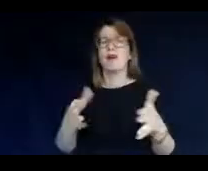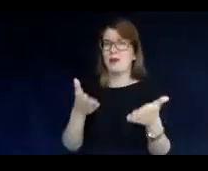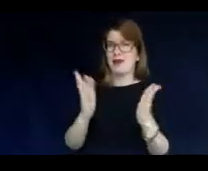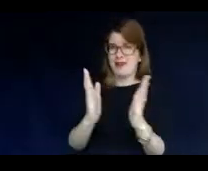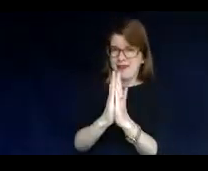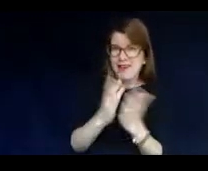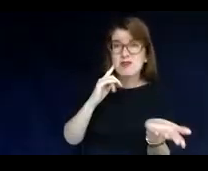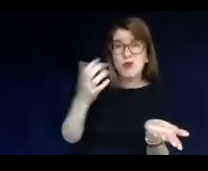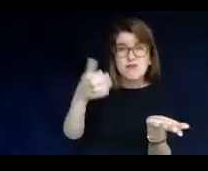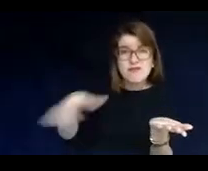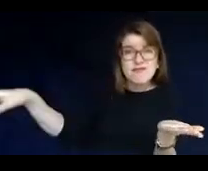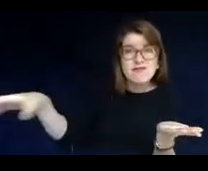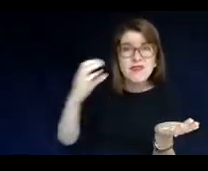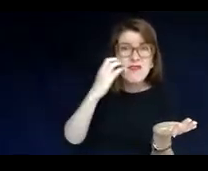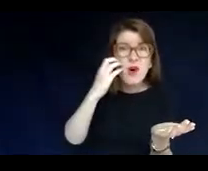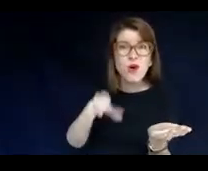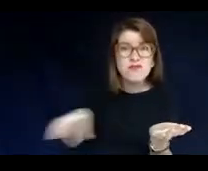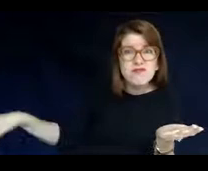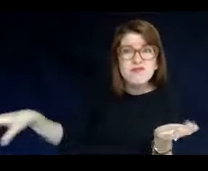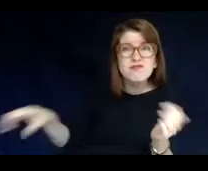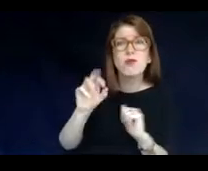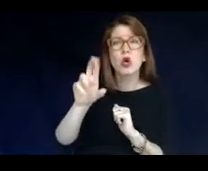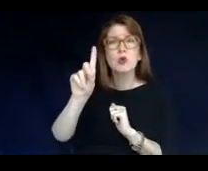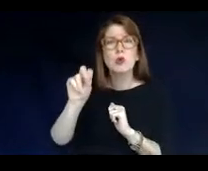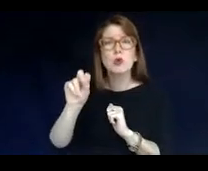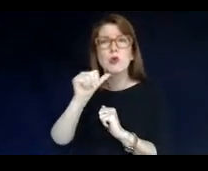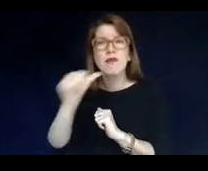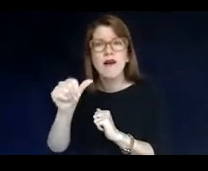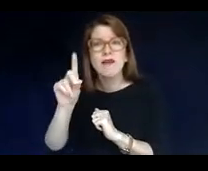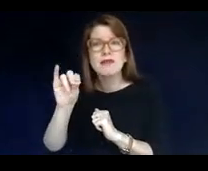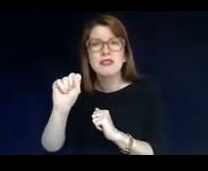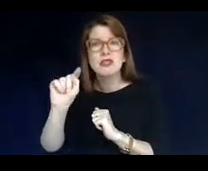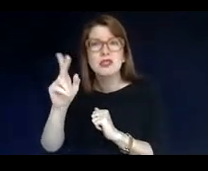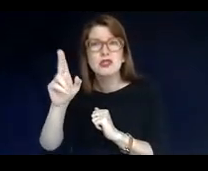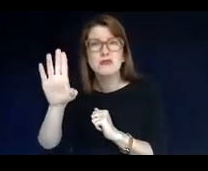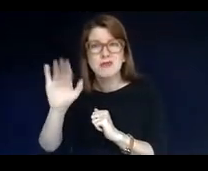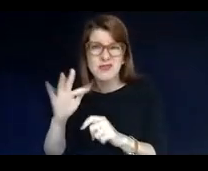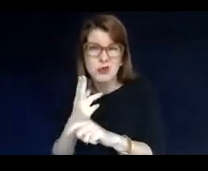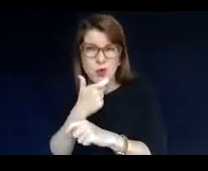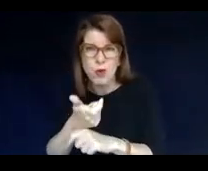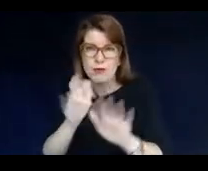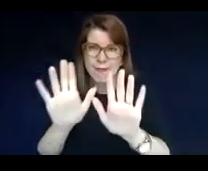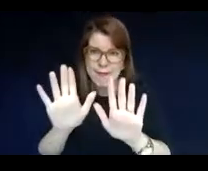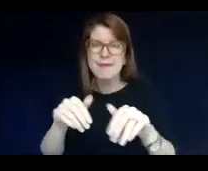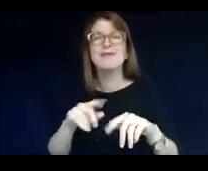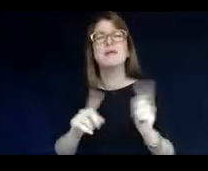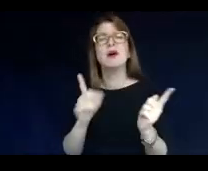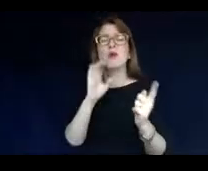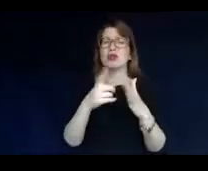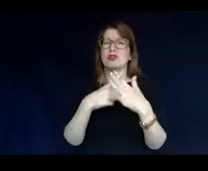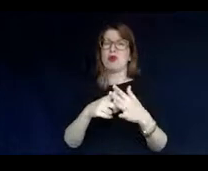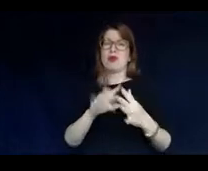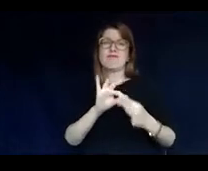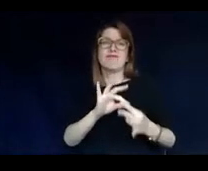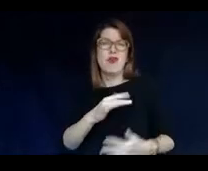Not Disturb or put it out of sight, unless you're watching this on your phone, and then maybe don't do that. But we're gonna start our service by connecting our hearts and minds